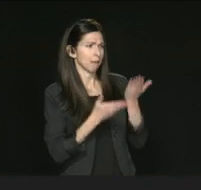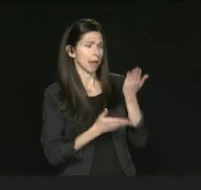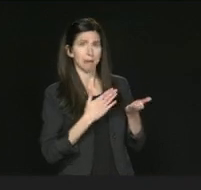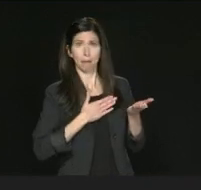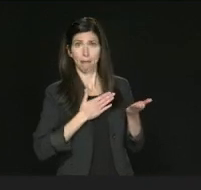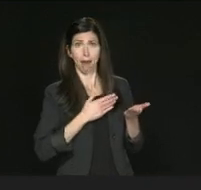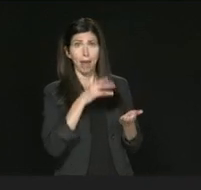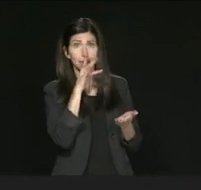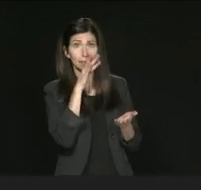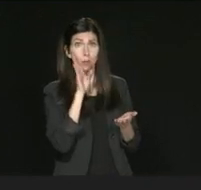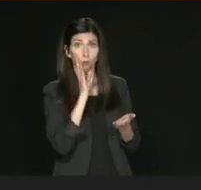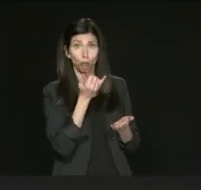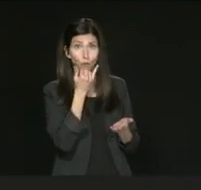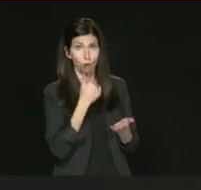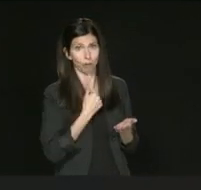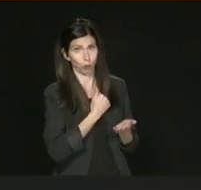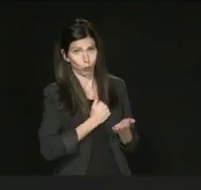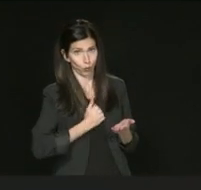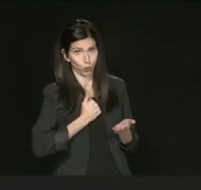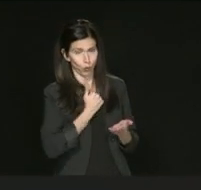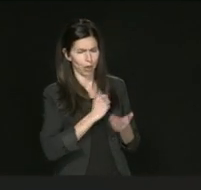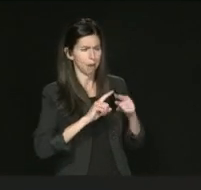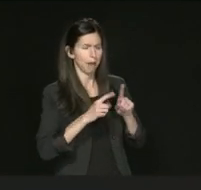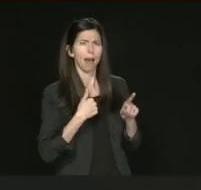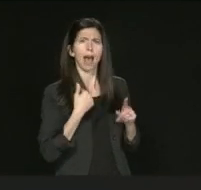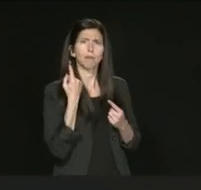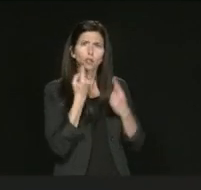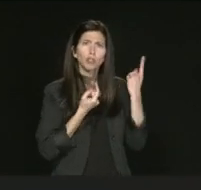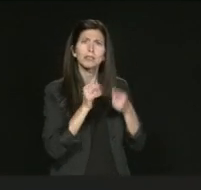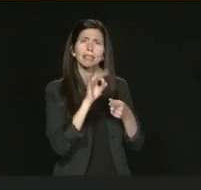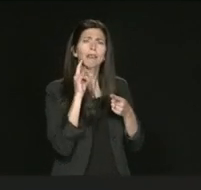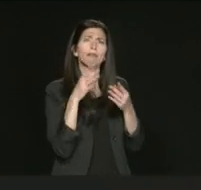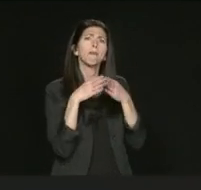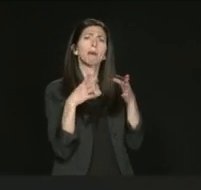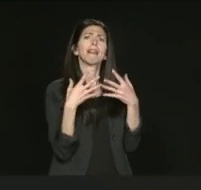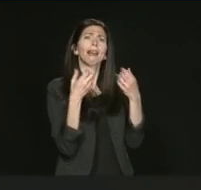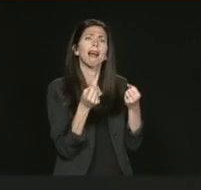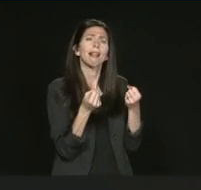the Public Health Agency of Canada is aware of reports of the